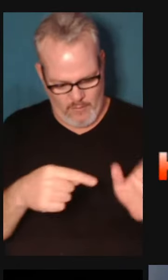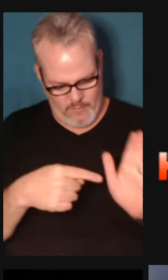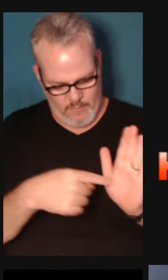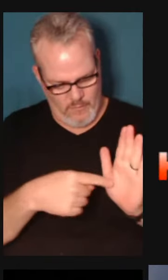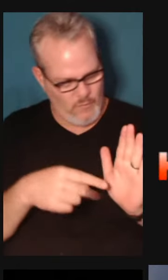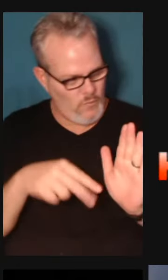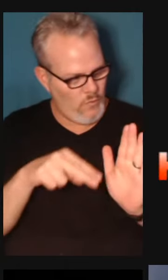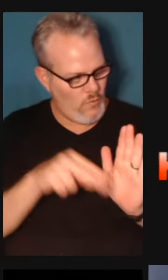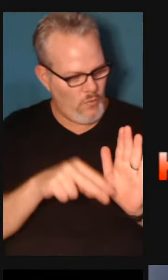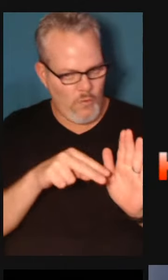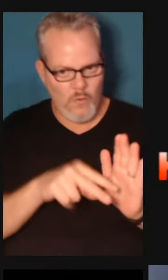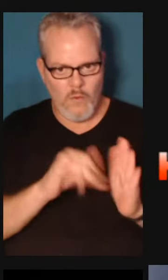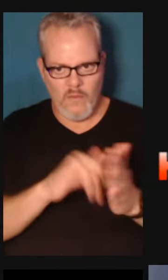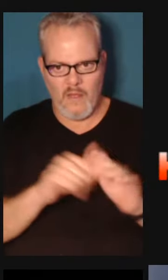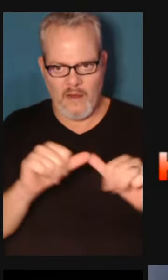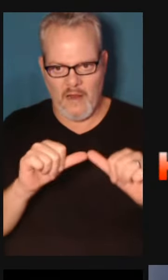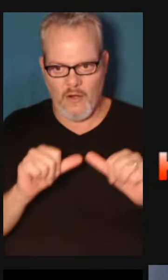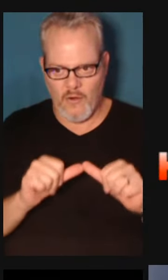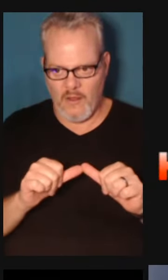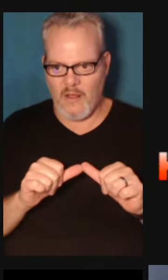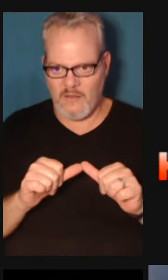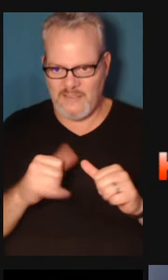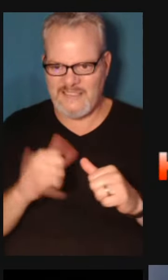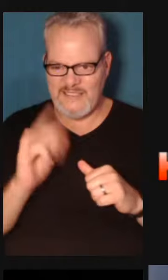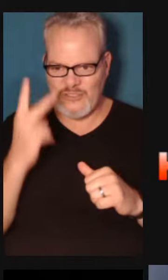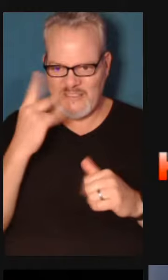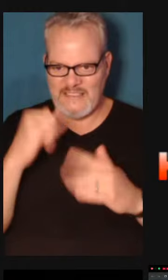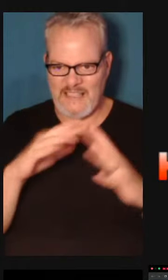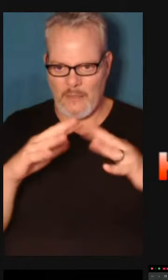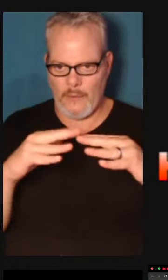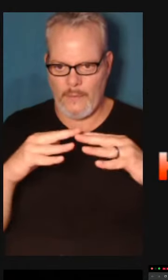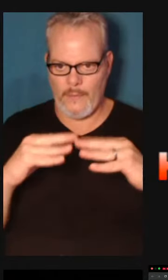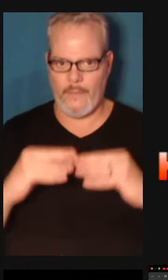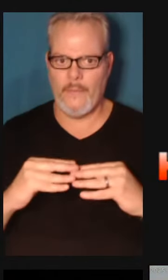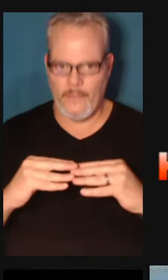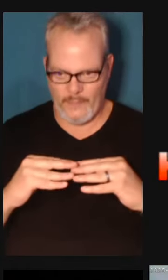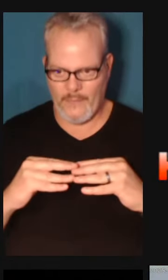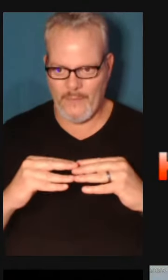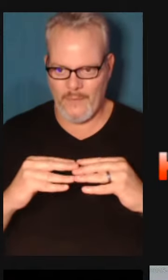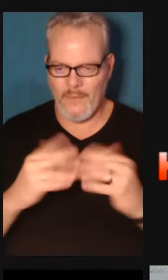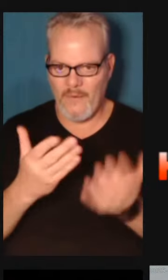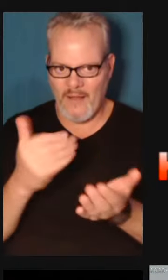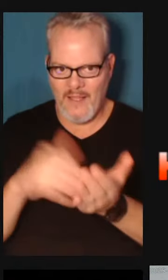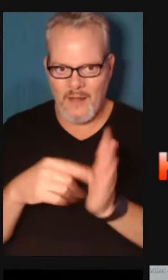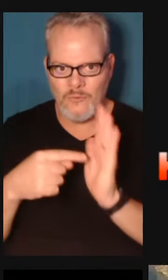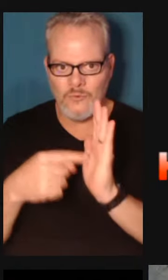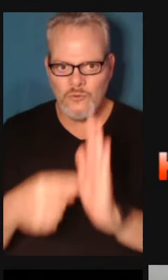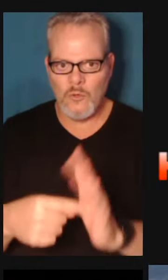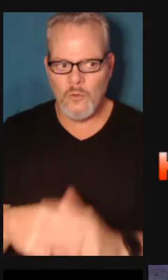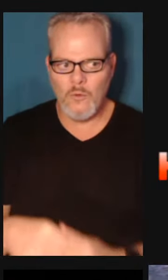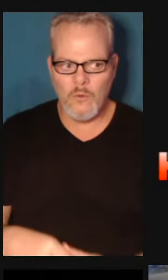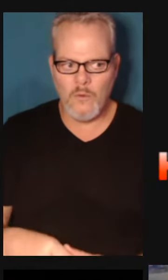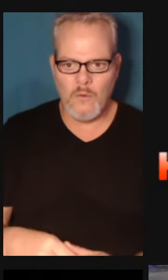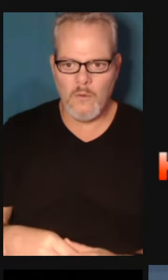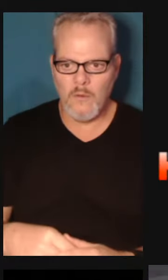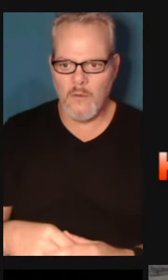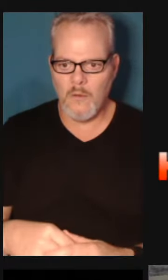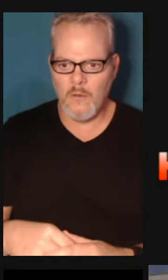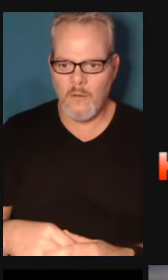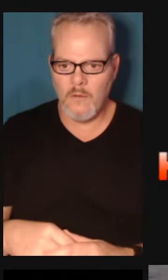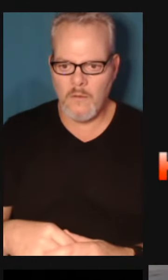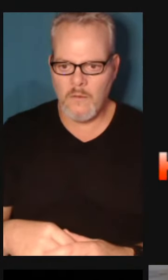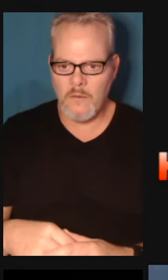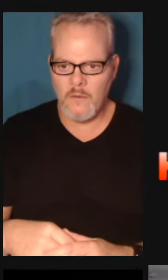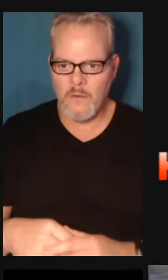And there's our sagging event right over here in the corner. So once again, let's show you that. Zoom into that area right